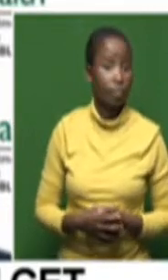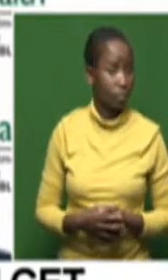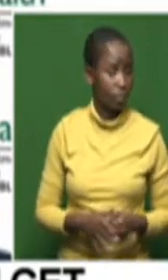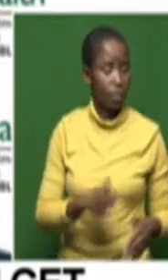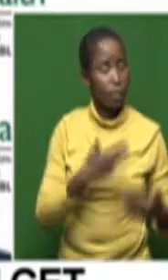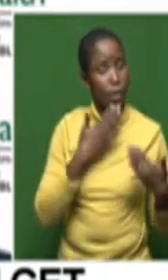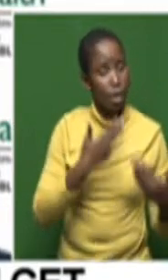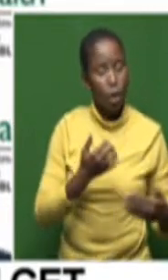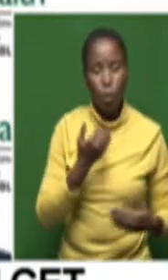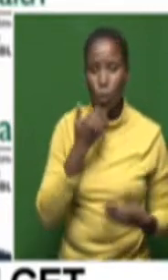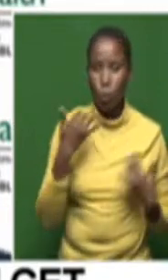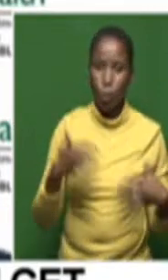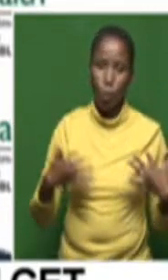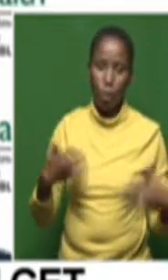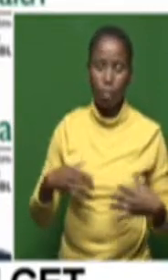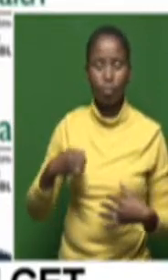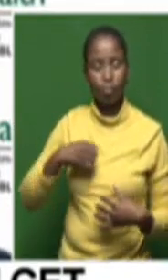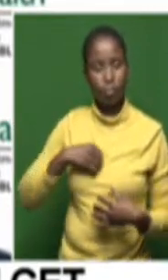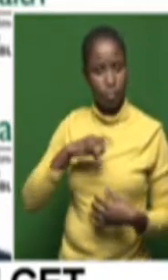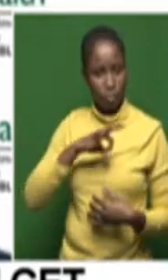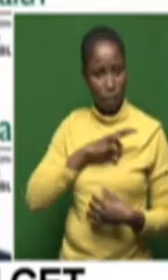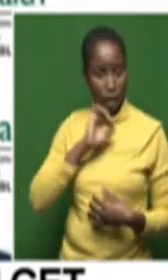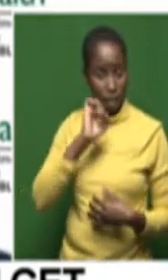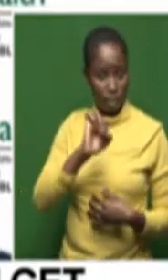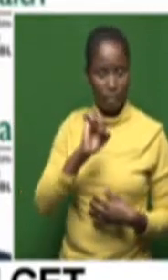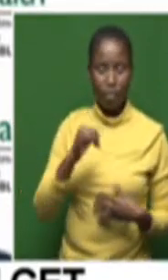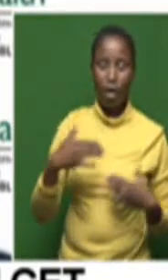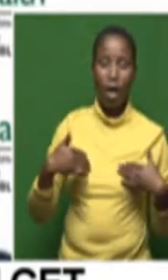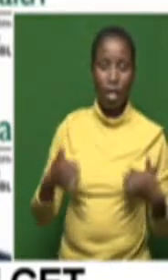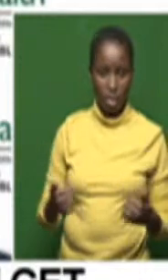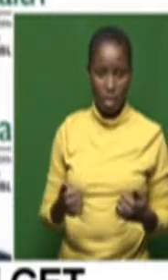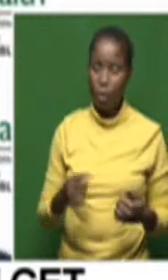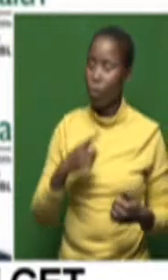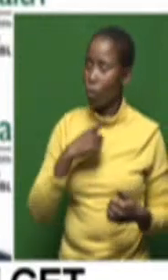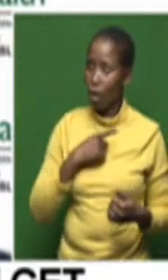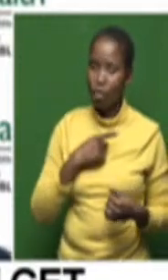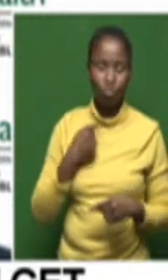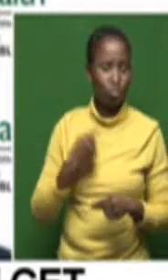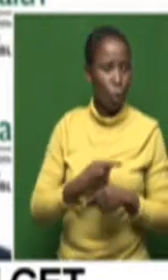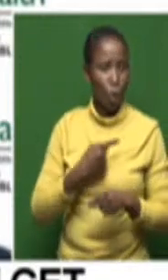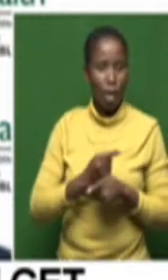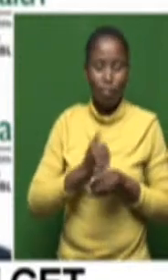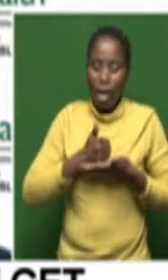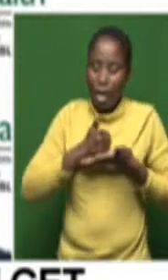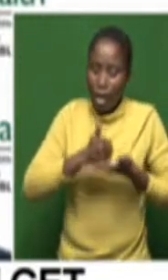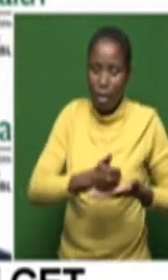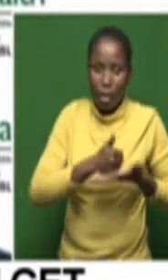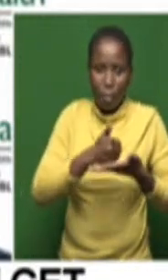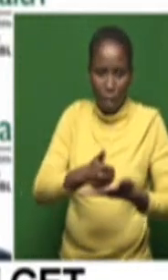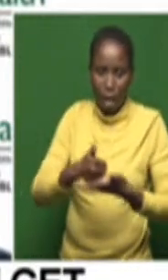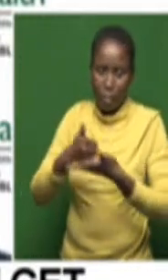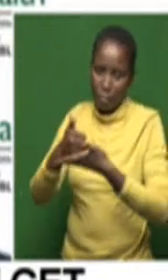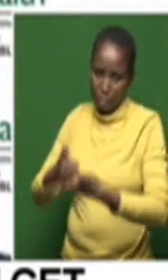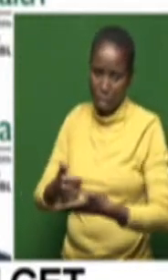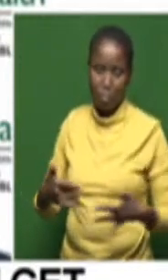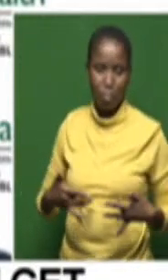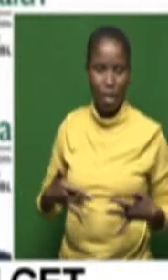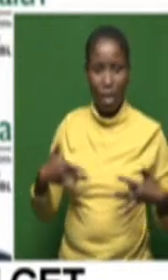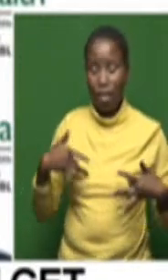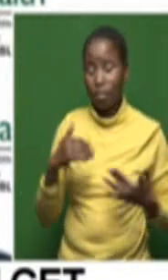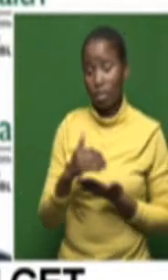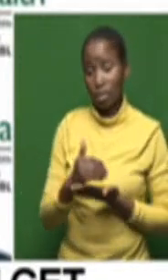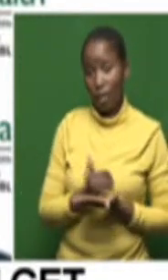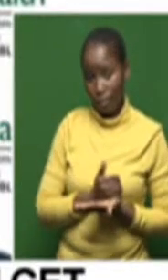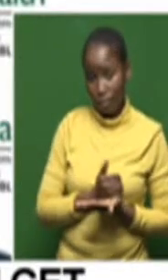workers, our frontline health workers who continue to save many lives. Let us on our side as